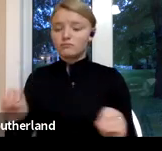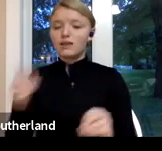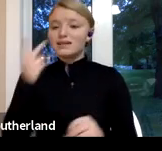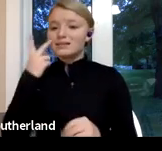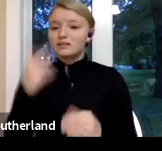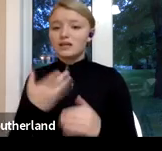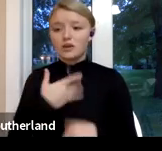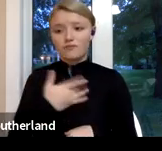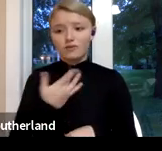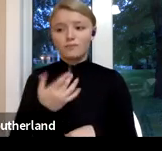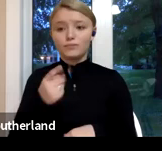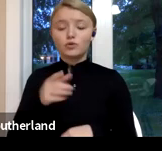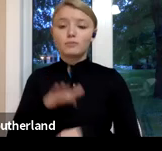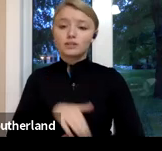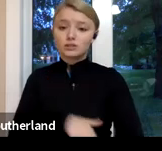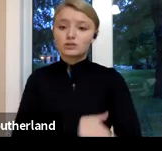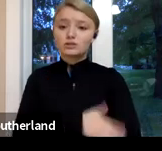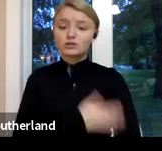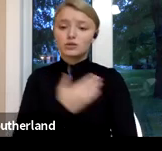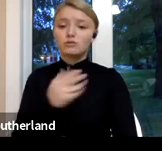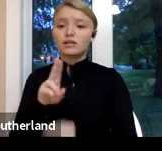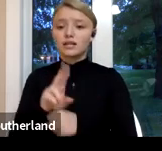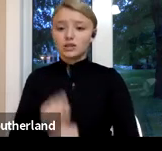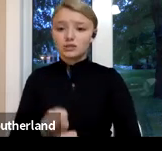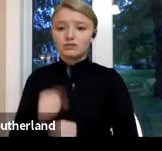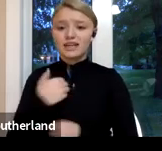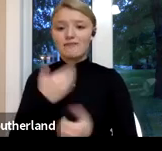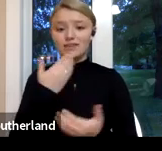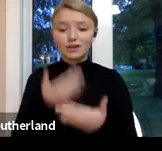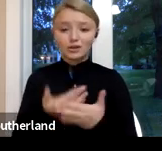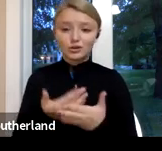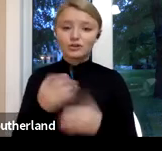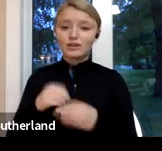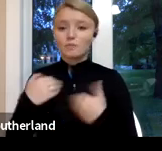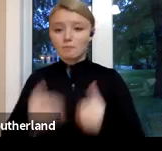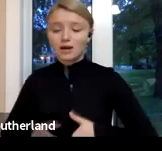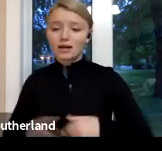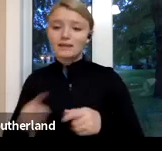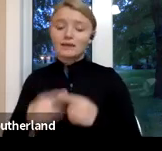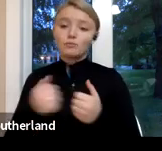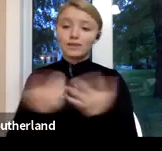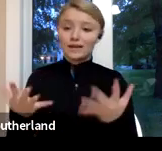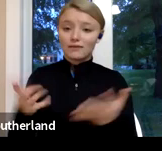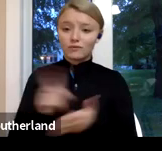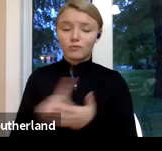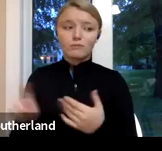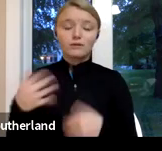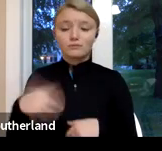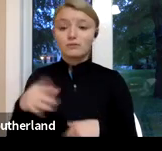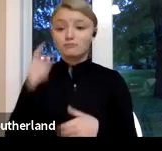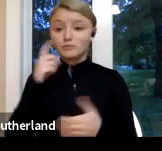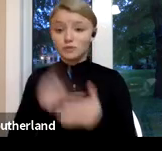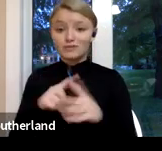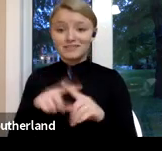you'll be slowly, you know, getting used to having that good stuff in your body. And then when you go without it for a week, boy, will you notice the